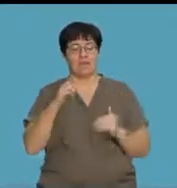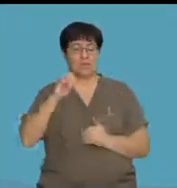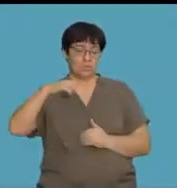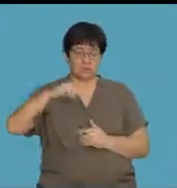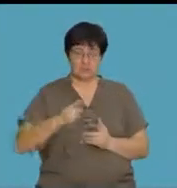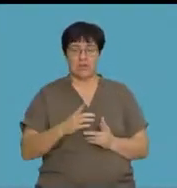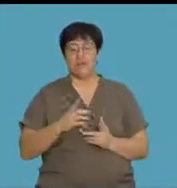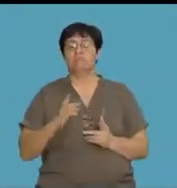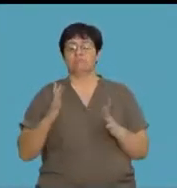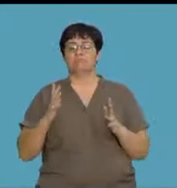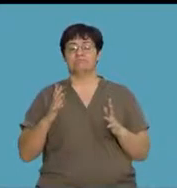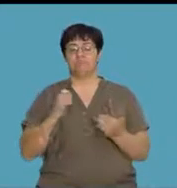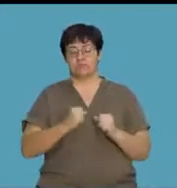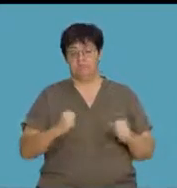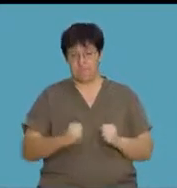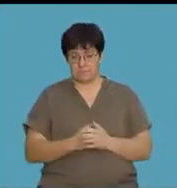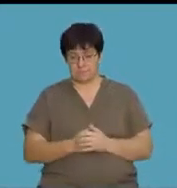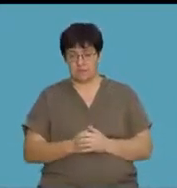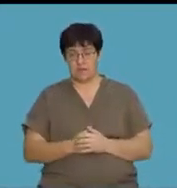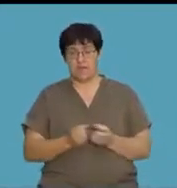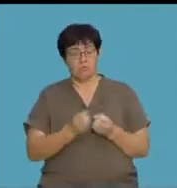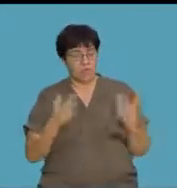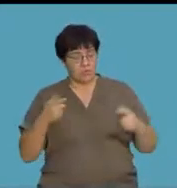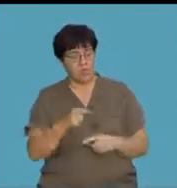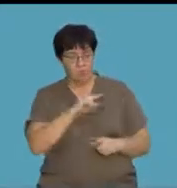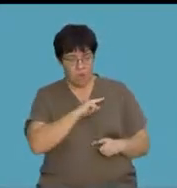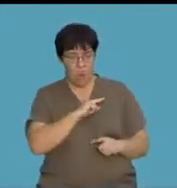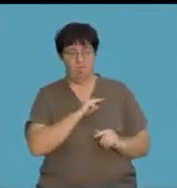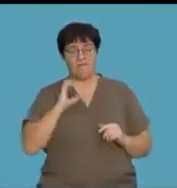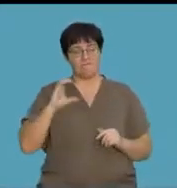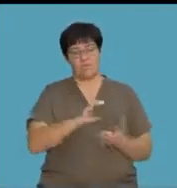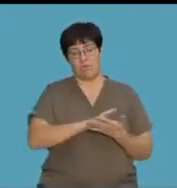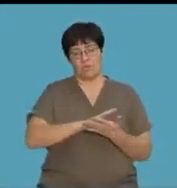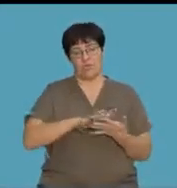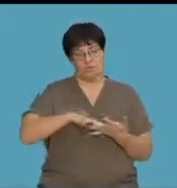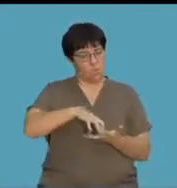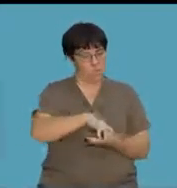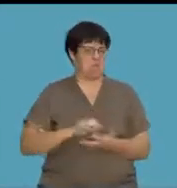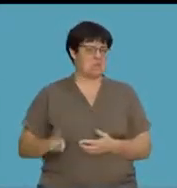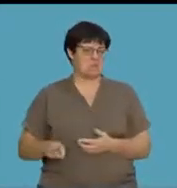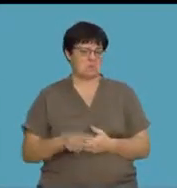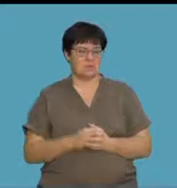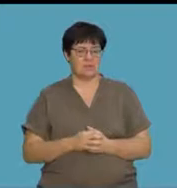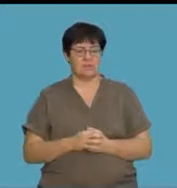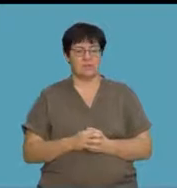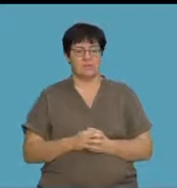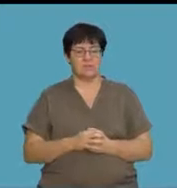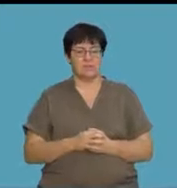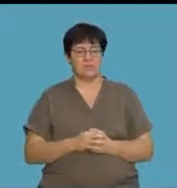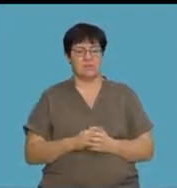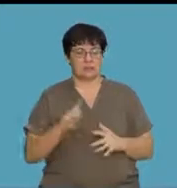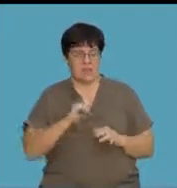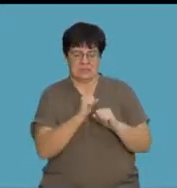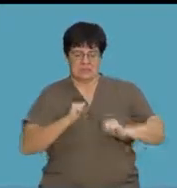solids. There are huge spaces between the particles because of weaker forces, right? And also, these are actually